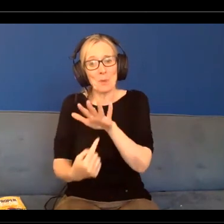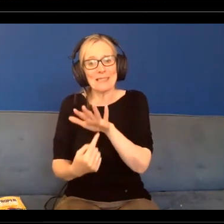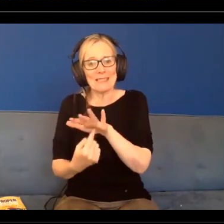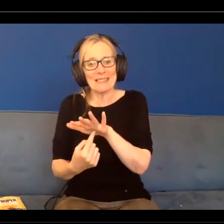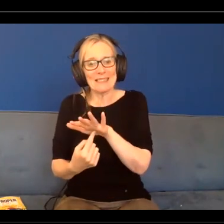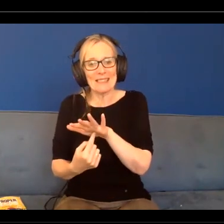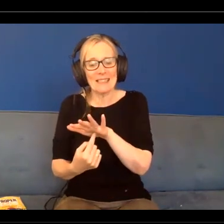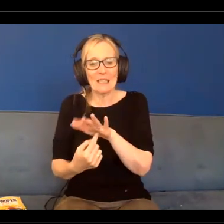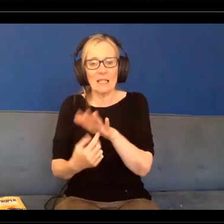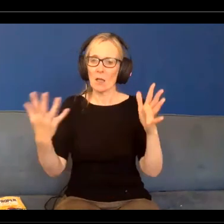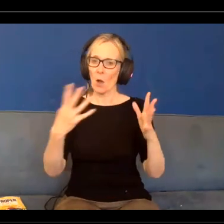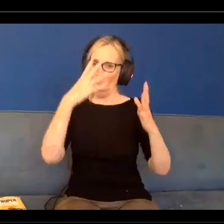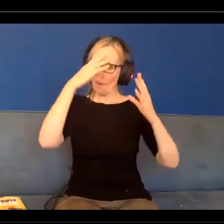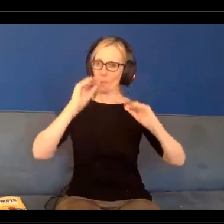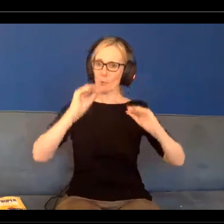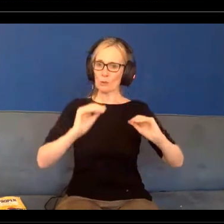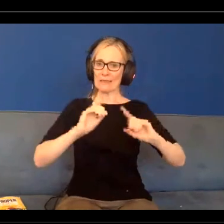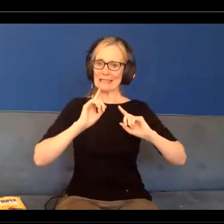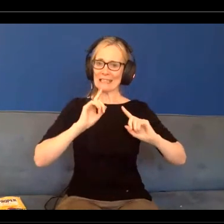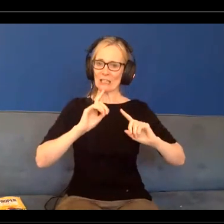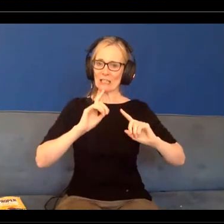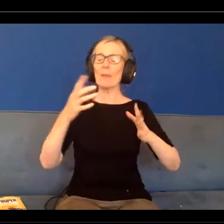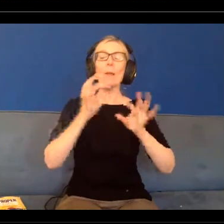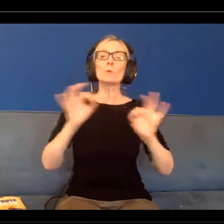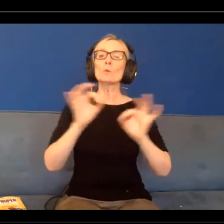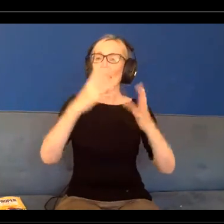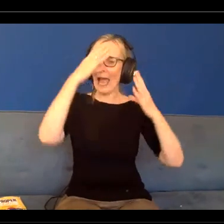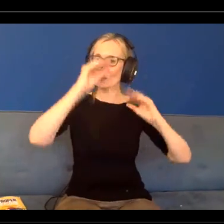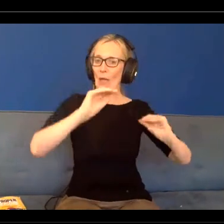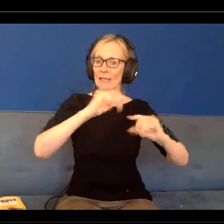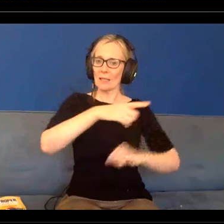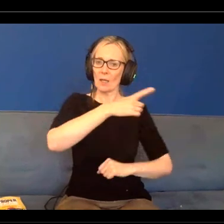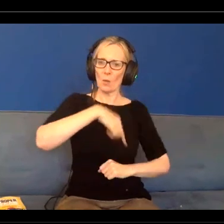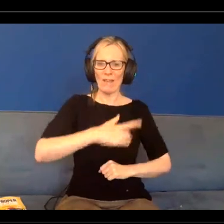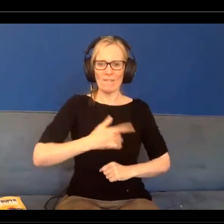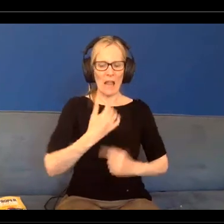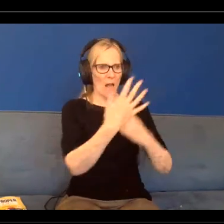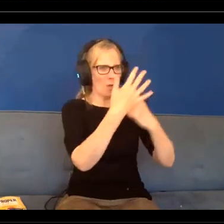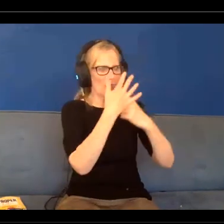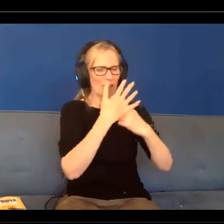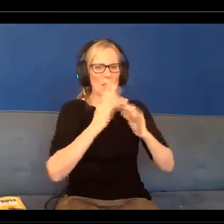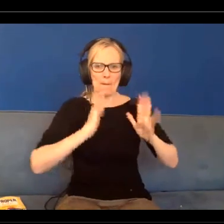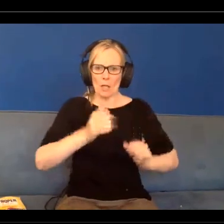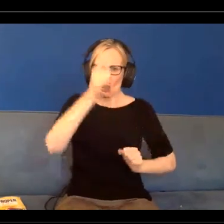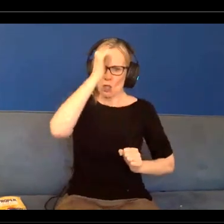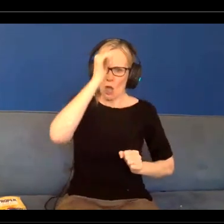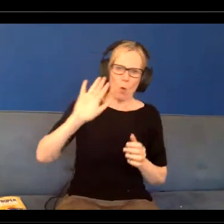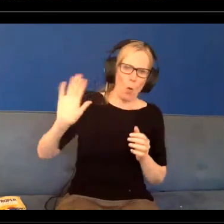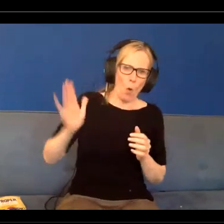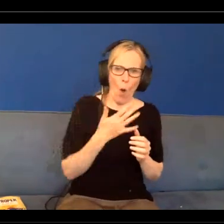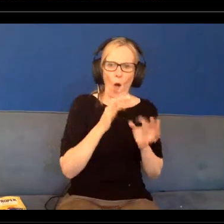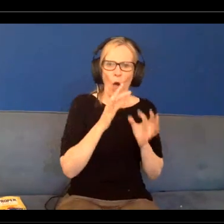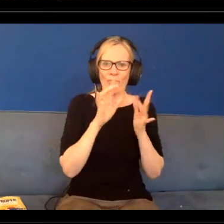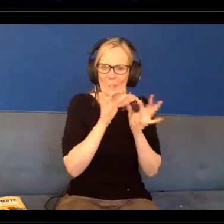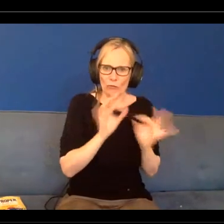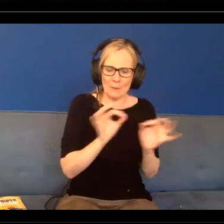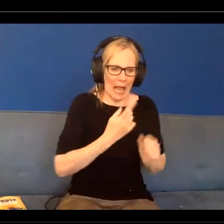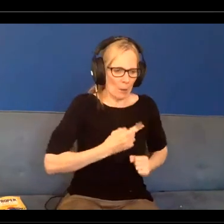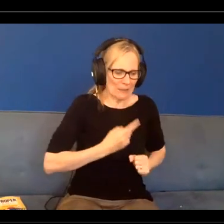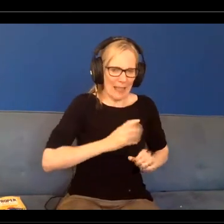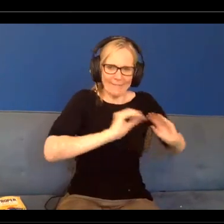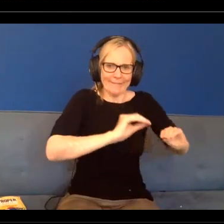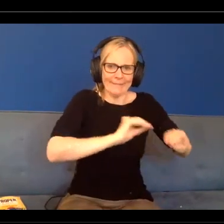I think quite often as music educators, we put a lot of pressure on ourselves to know everything about our instruments and have all of the answers so that we can effectively